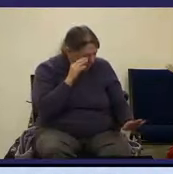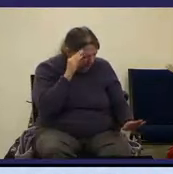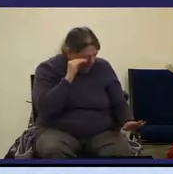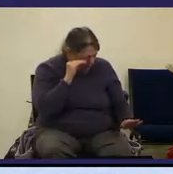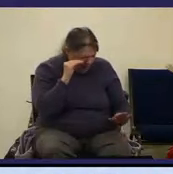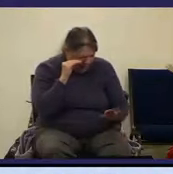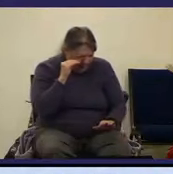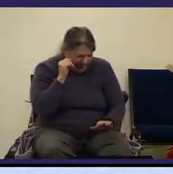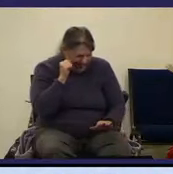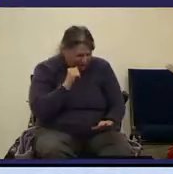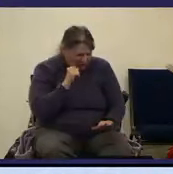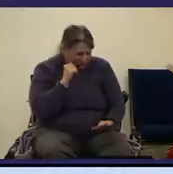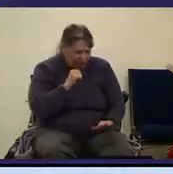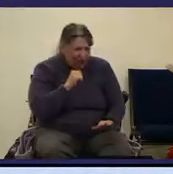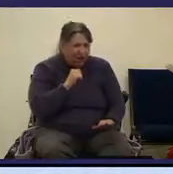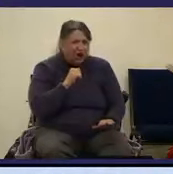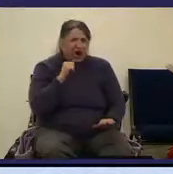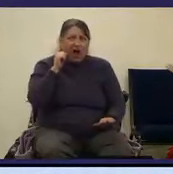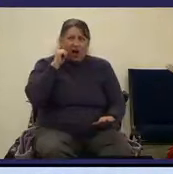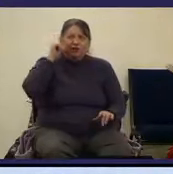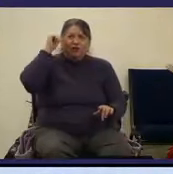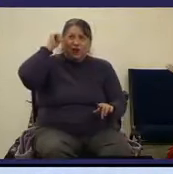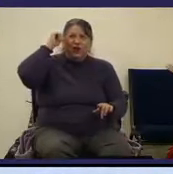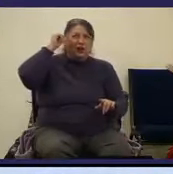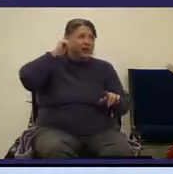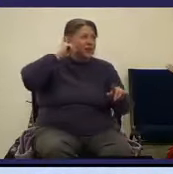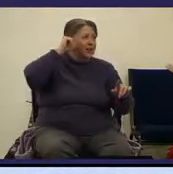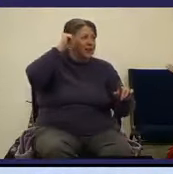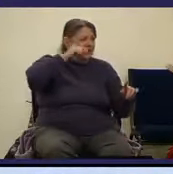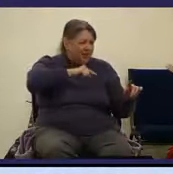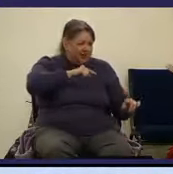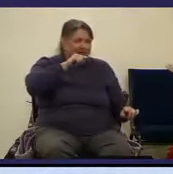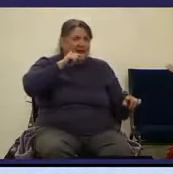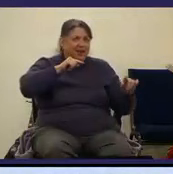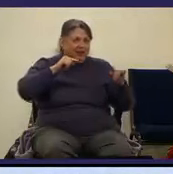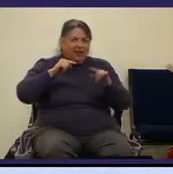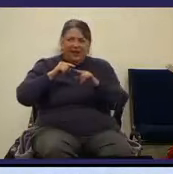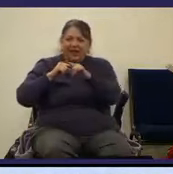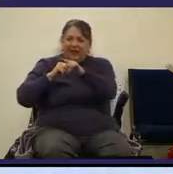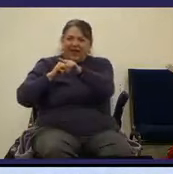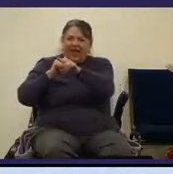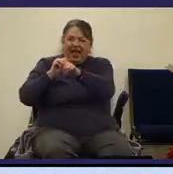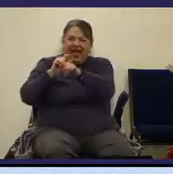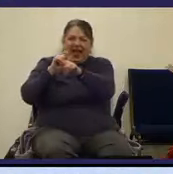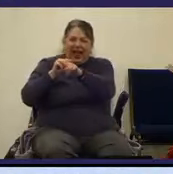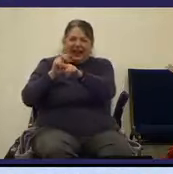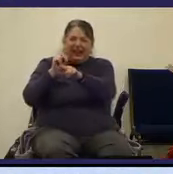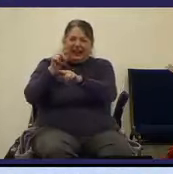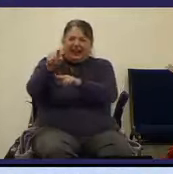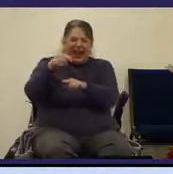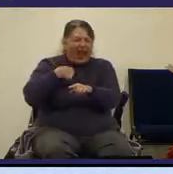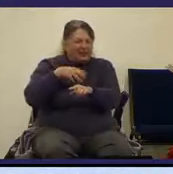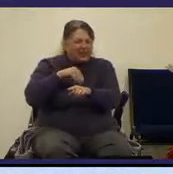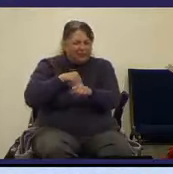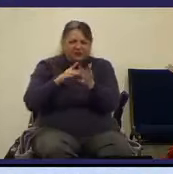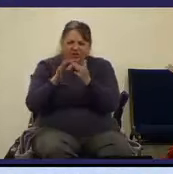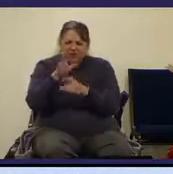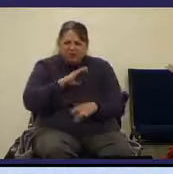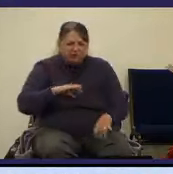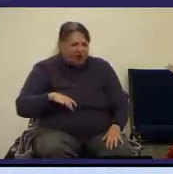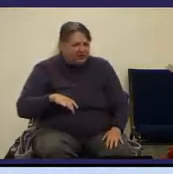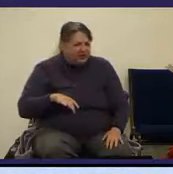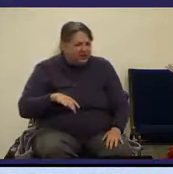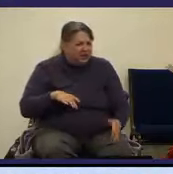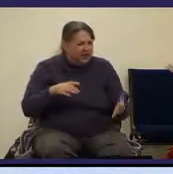knows that there's a Savior and His name is Jesus. That's happened with Alan, right? Amen. It's never the age. It's what God